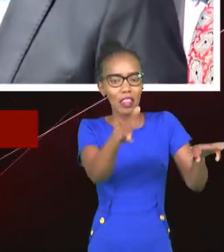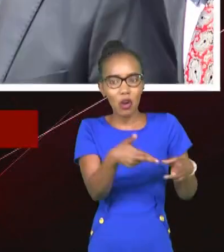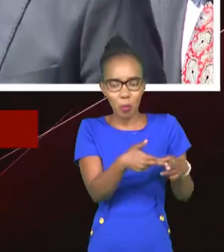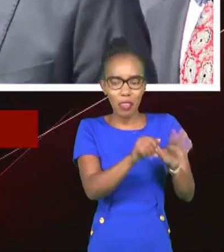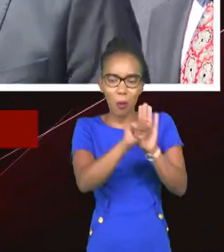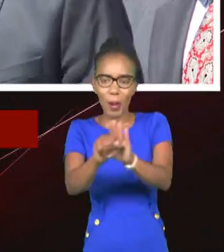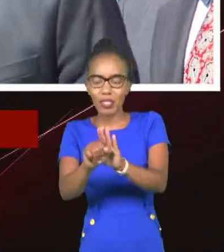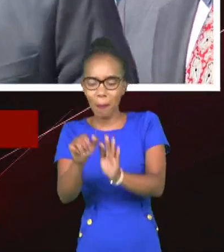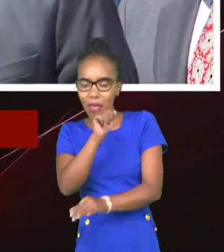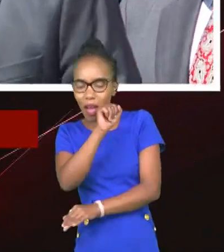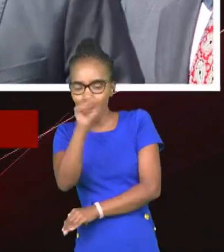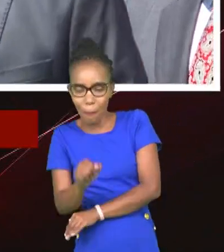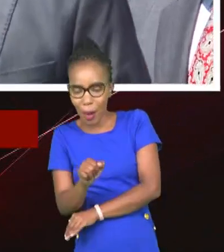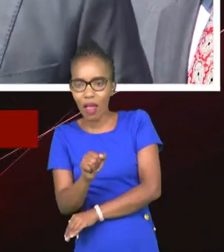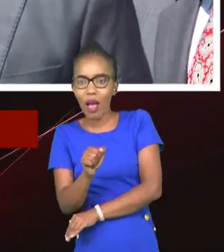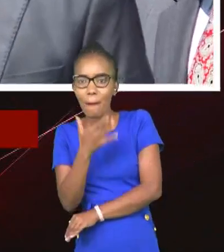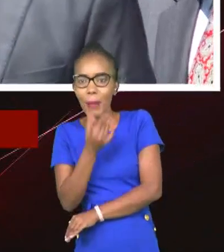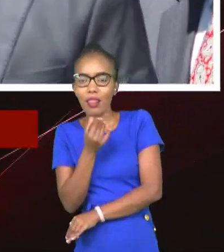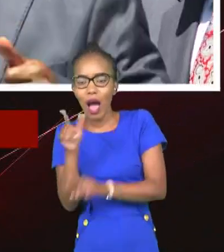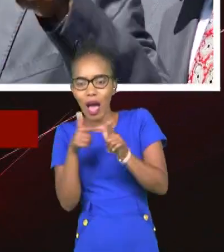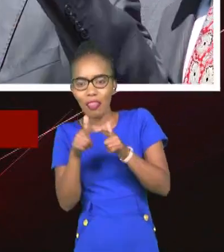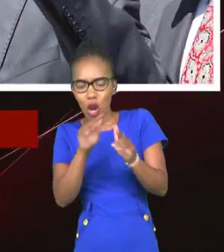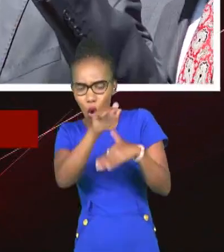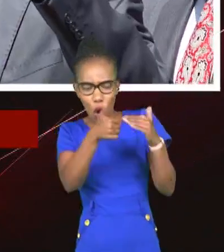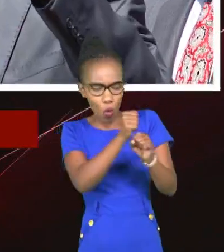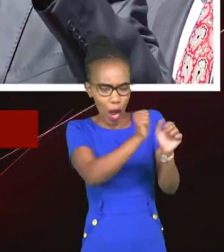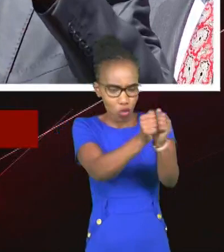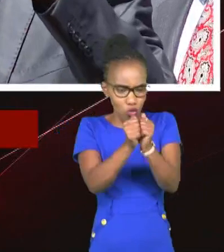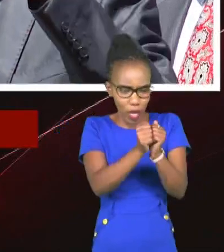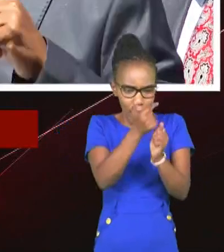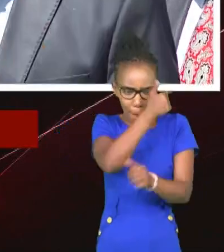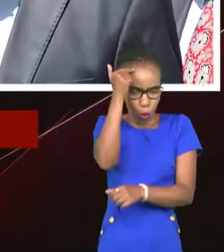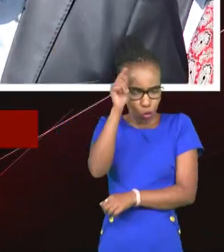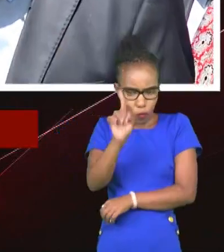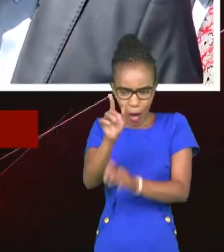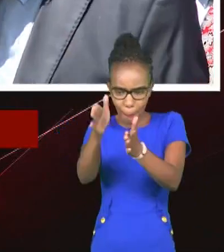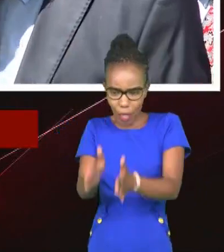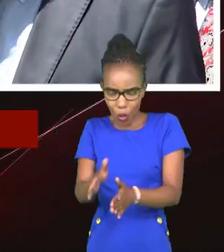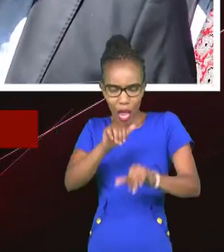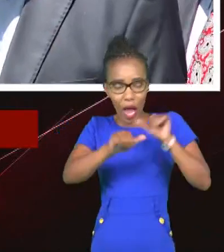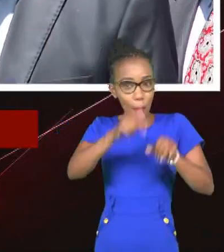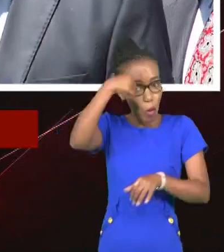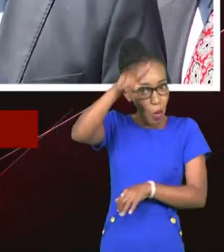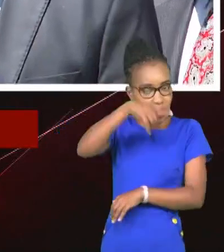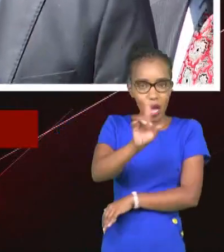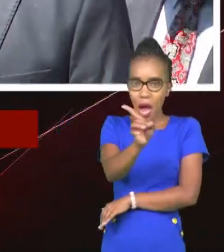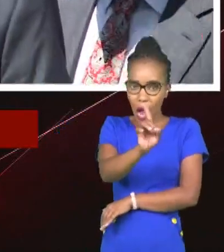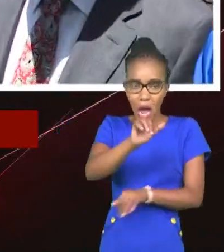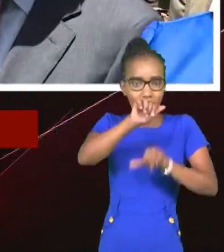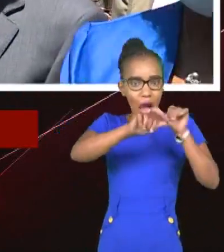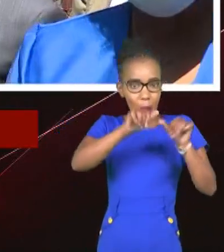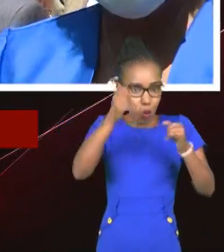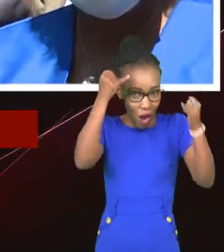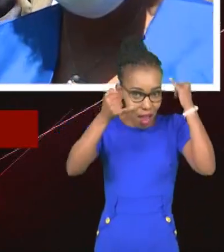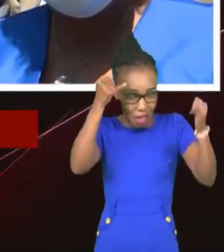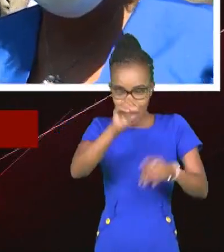brother, and then they gang up against this one particular brother. So basically, it's not about policies. It's not about ideologies. It's